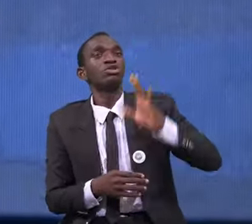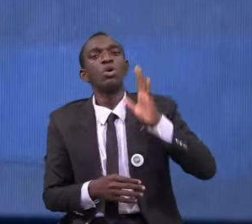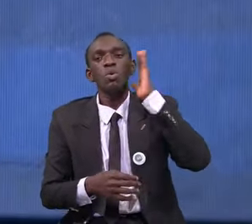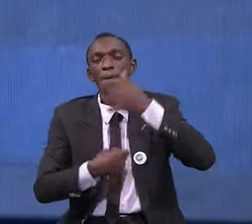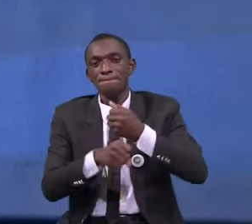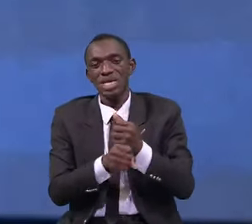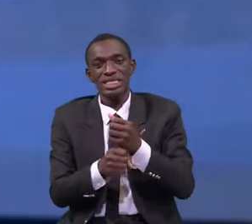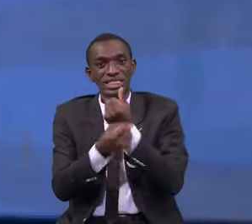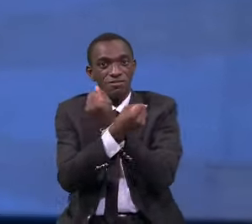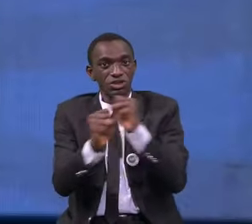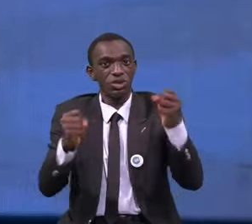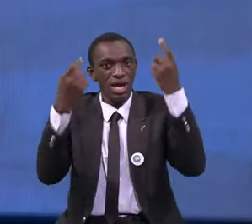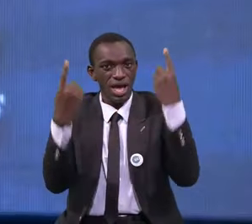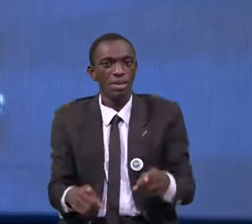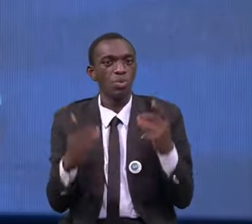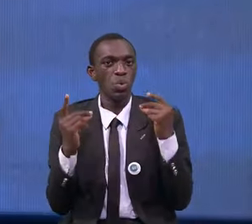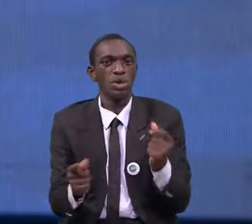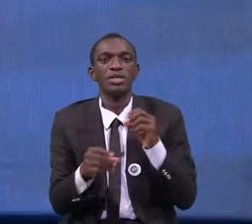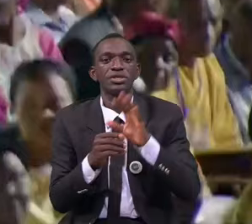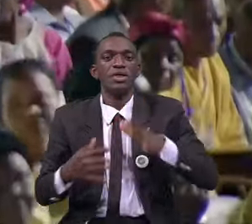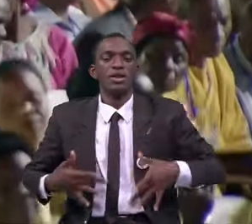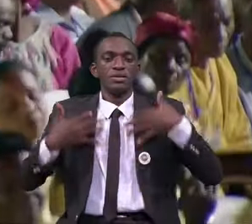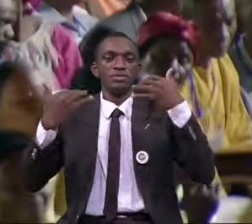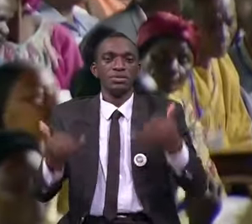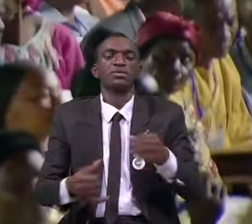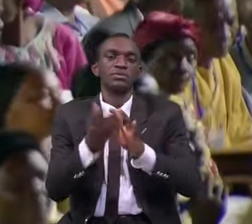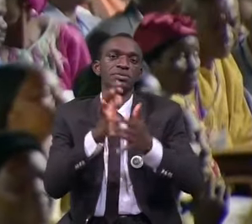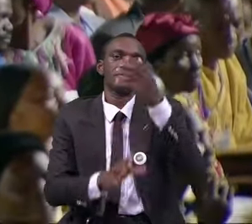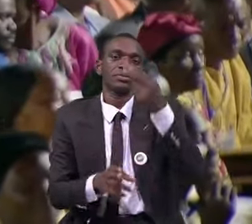you tonight in Jesus' name.